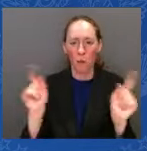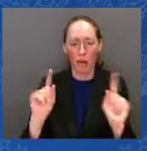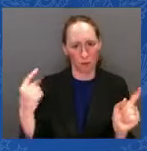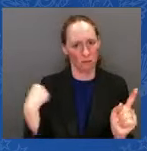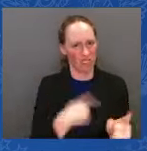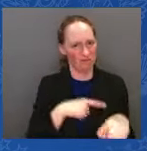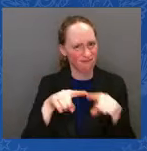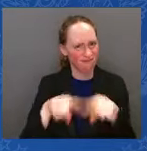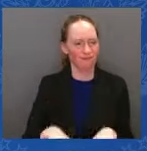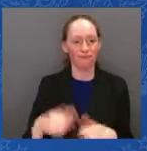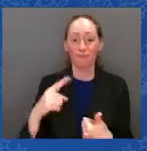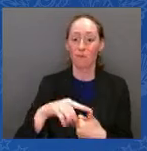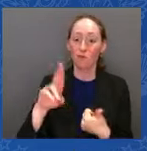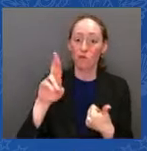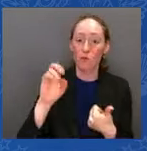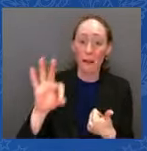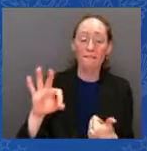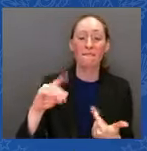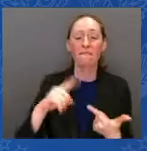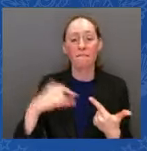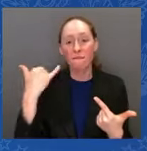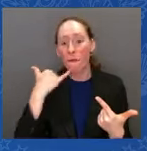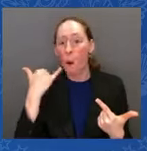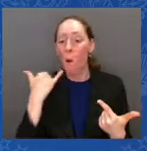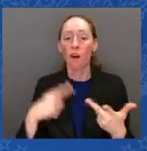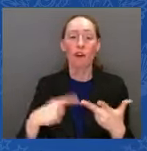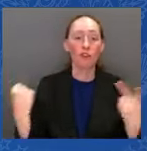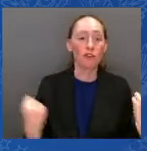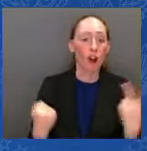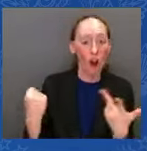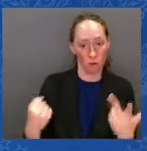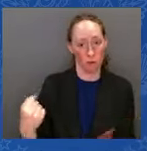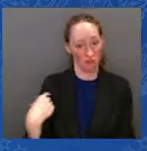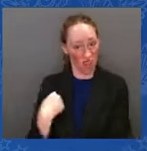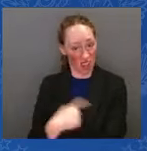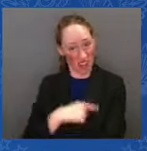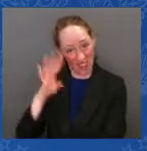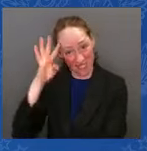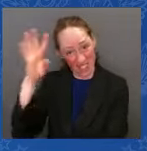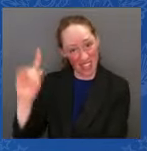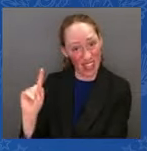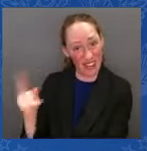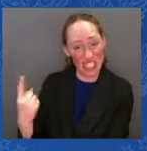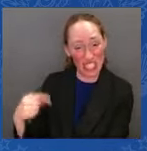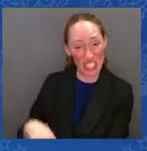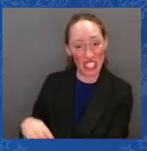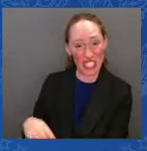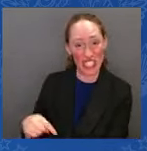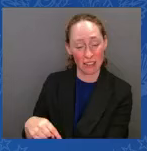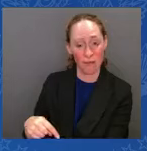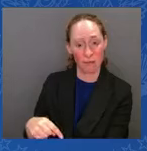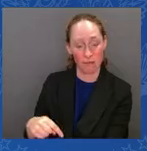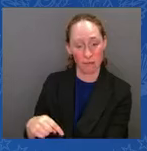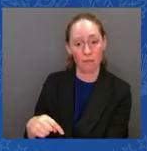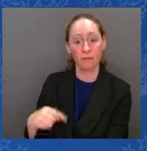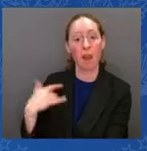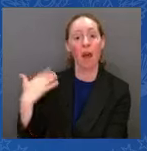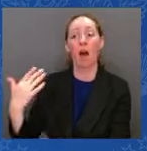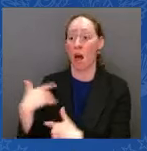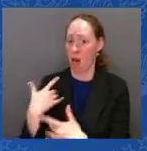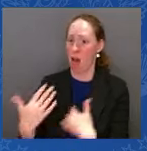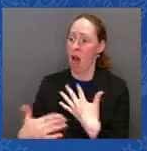America invented these chips. We invented them. We made them better. But over time, we went from producing up to 40% of the